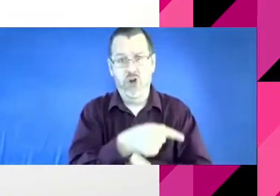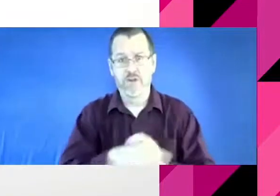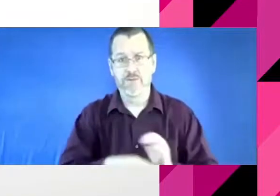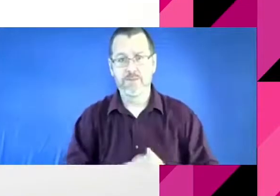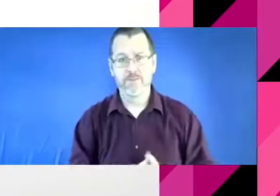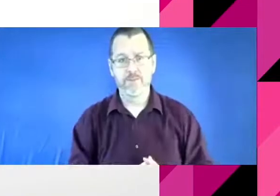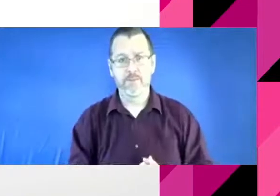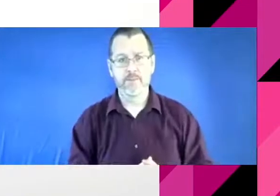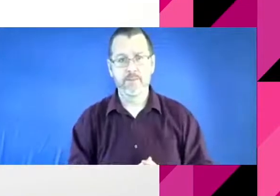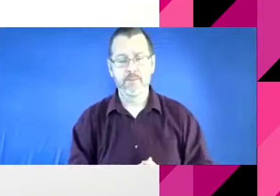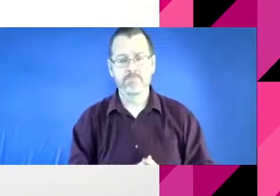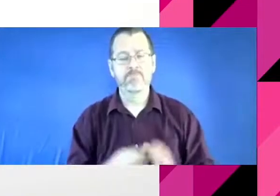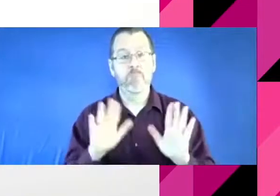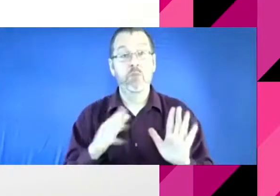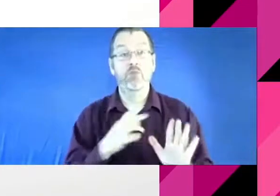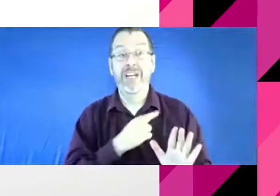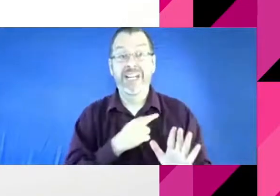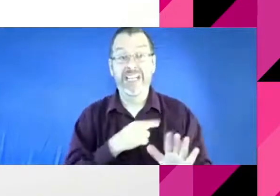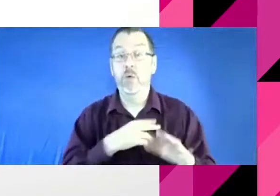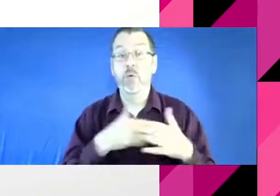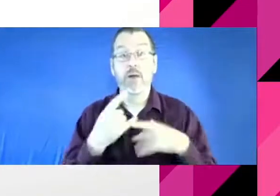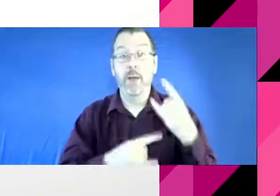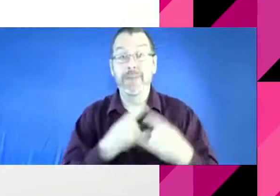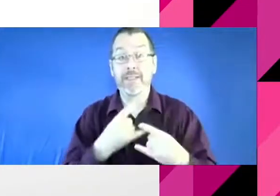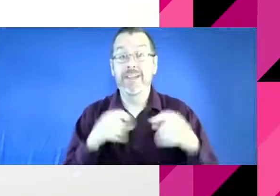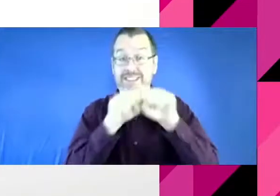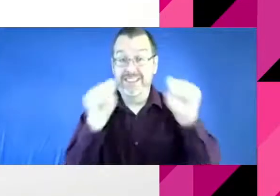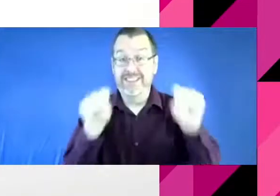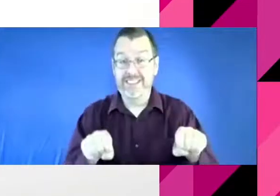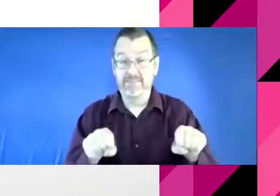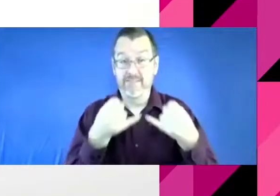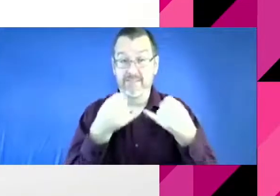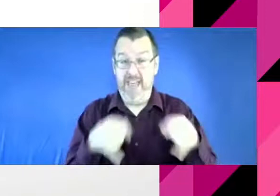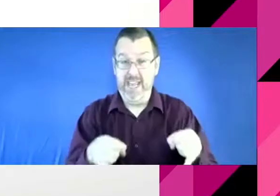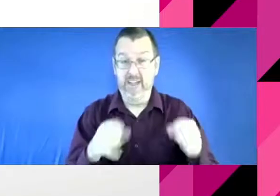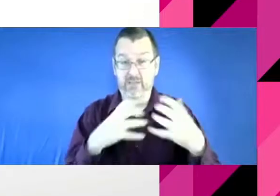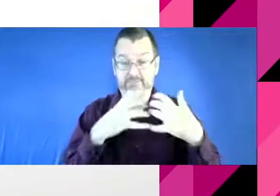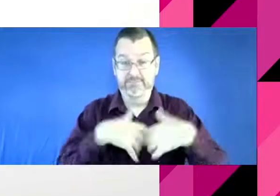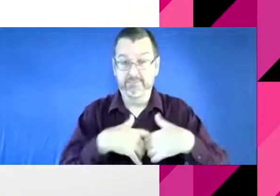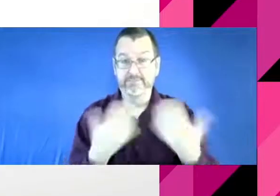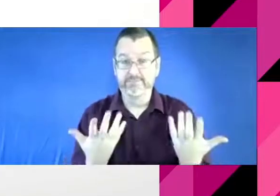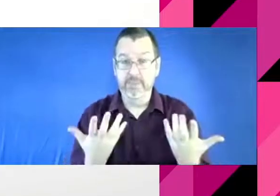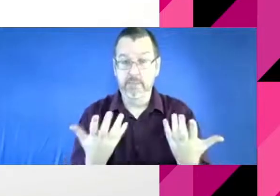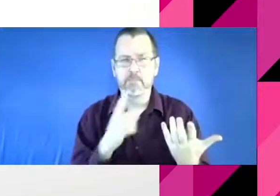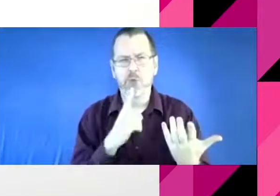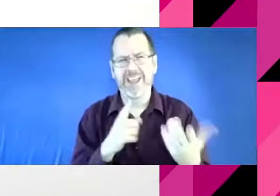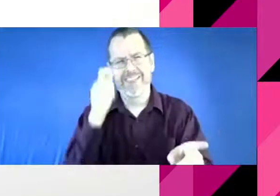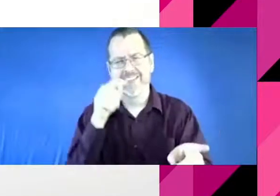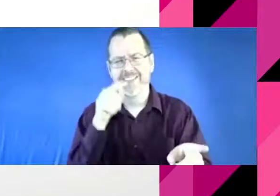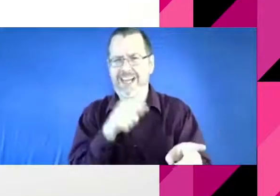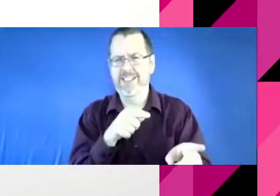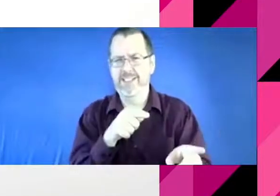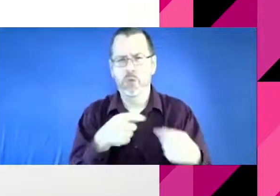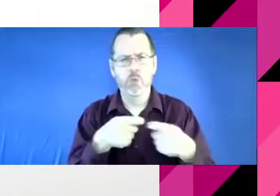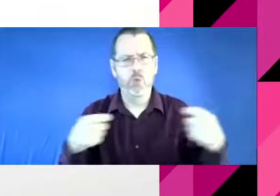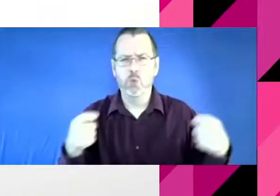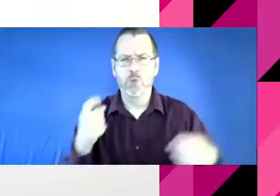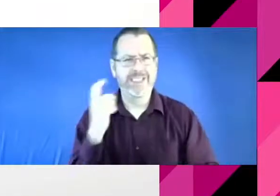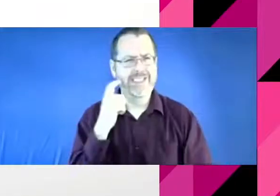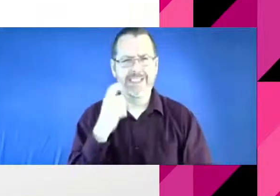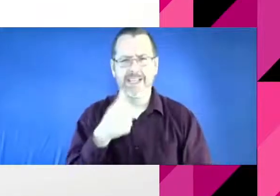the system failed. For me, that answer is too easy and indeed too